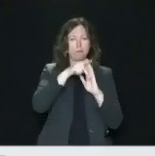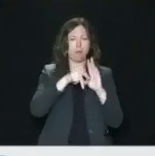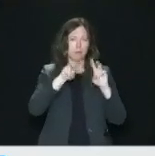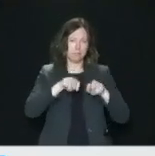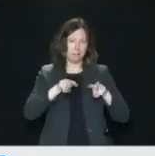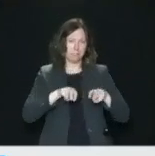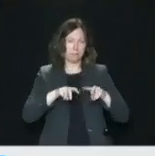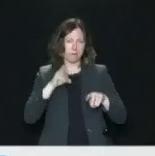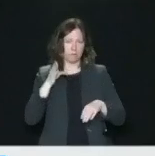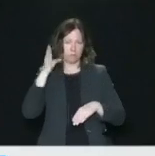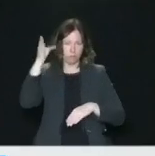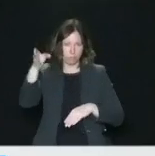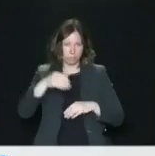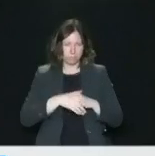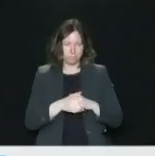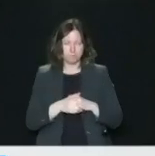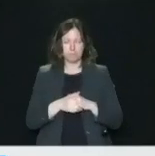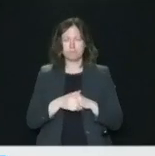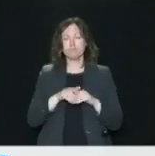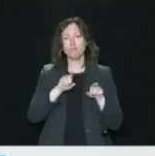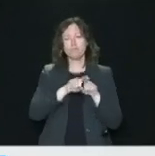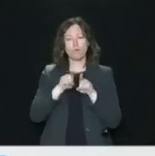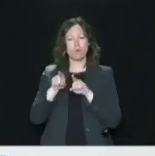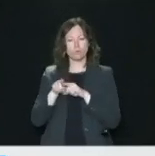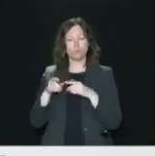with Treasury Board.